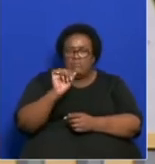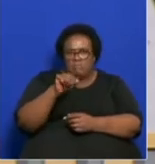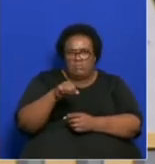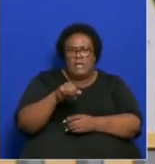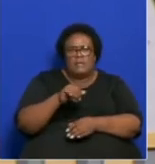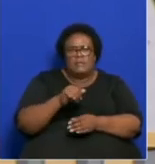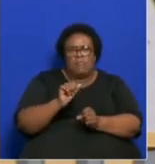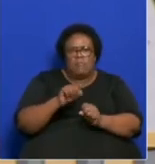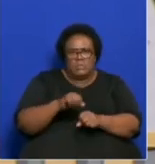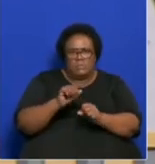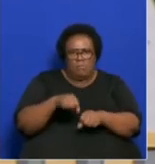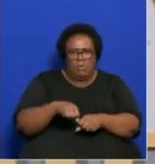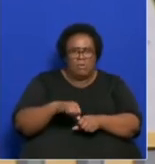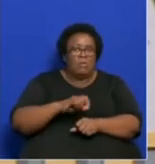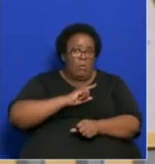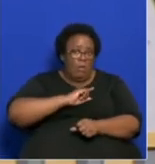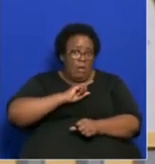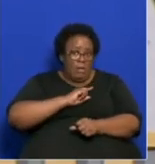we have